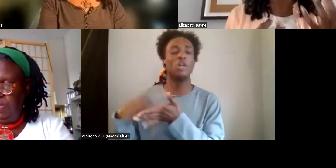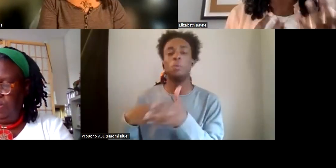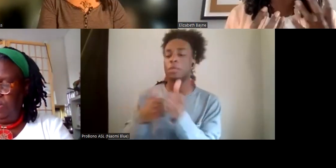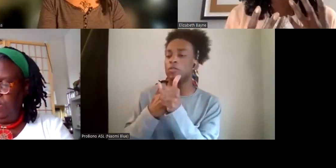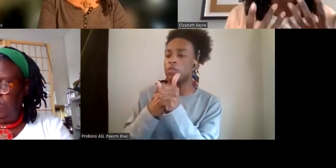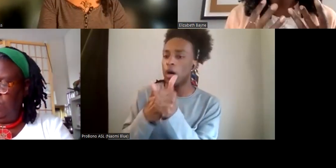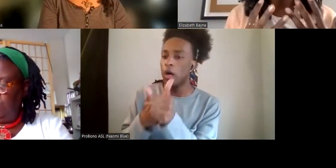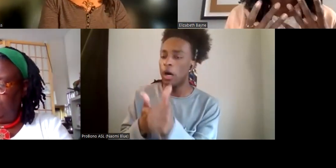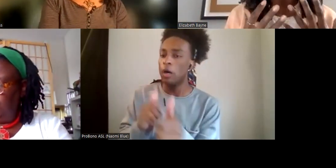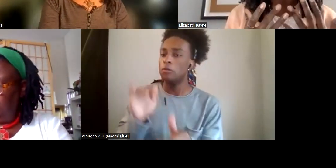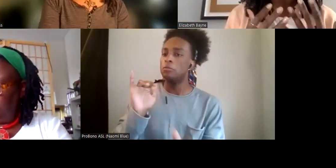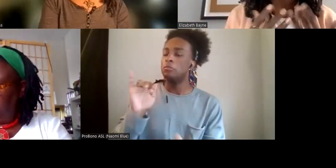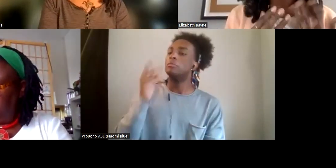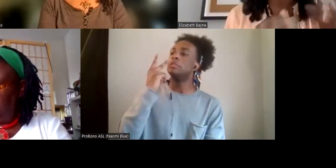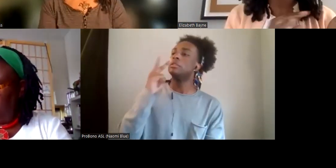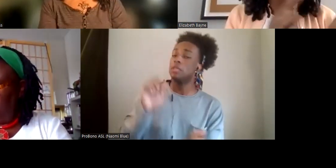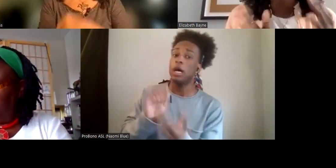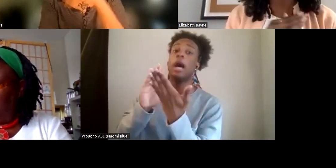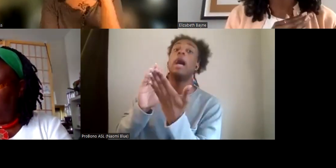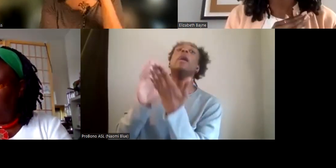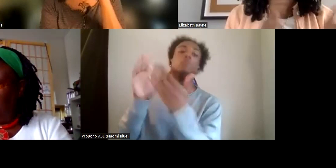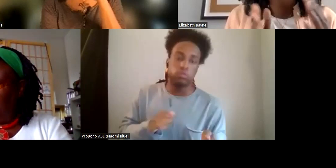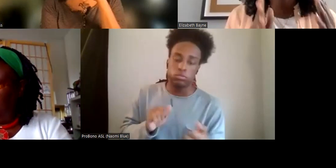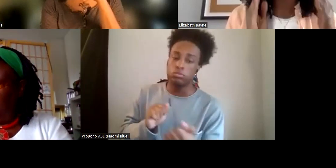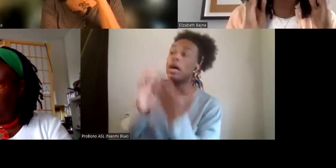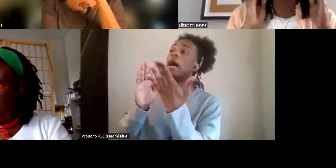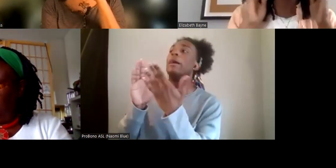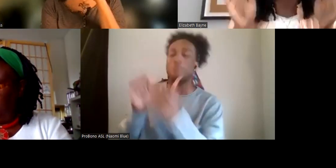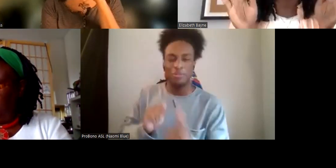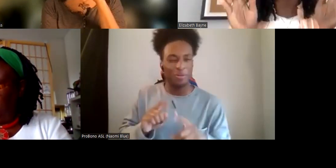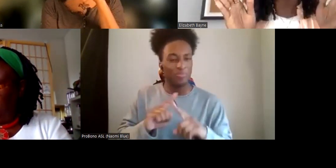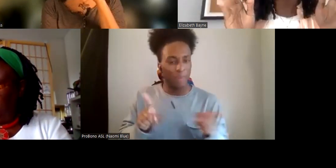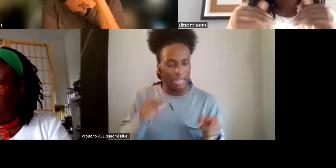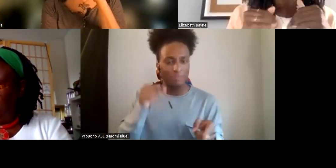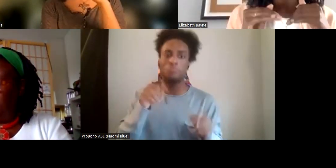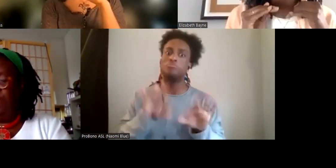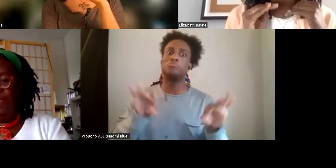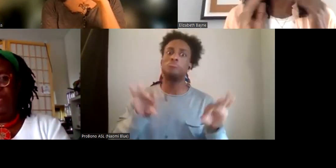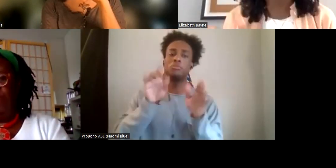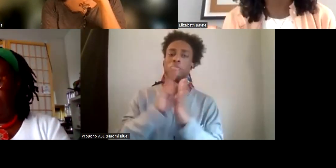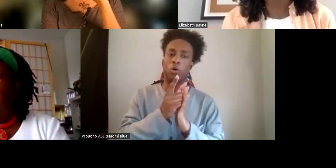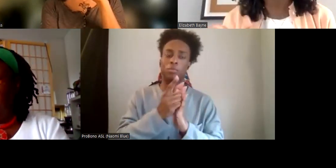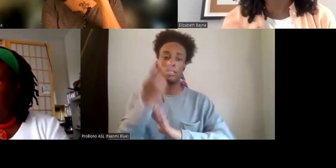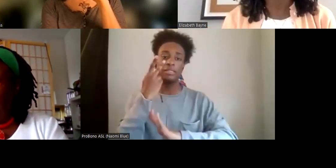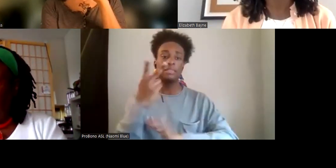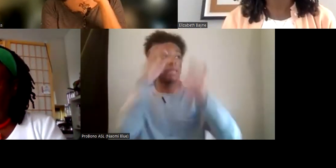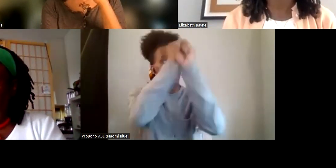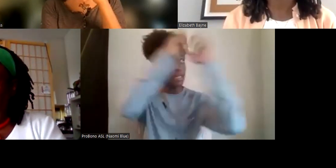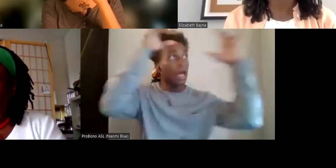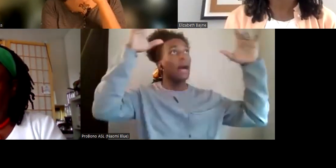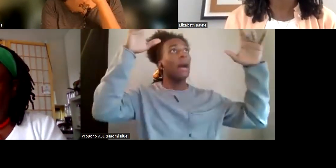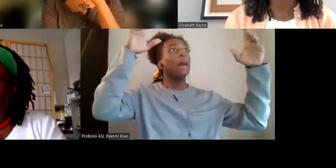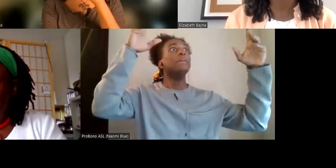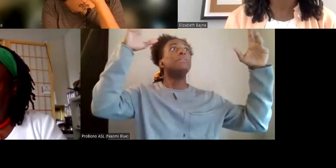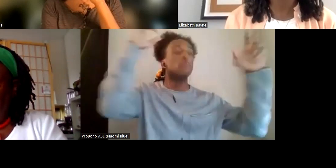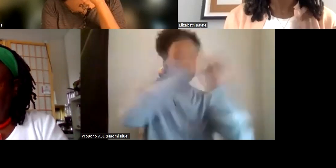but it's a critical moment where we see things shift from what you envision to what your reality might hold. And that's why I